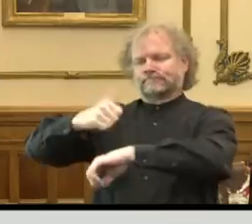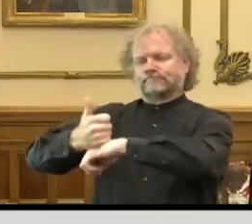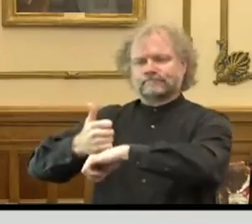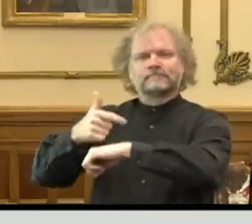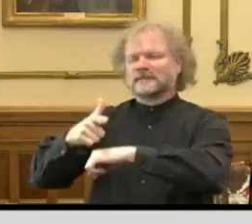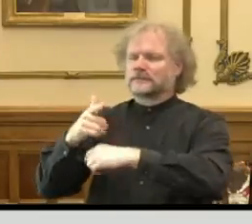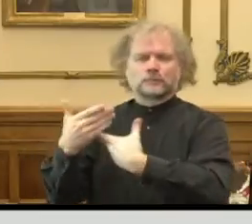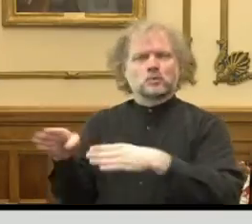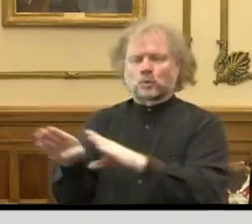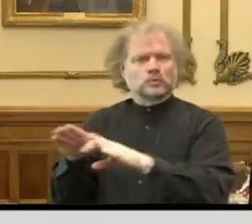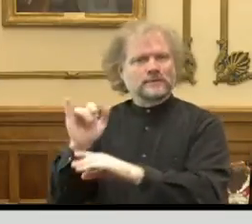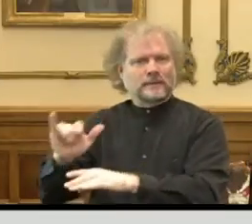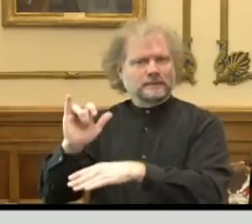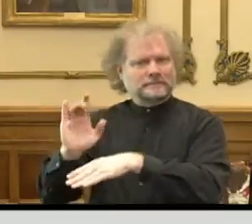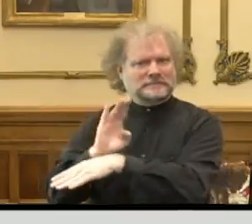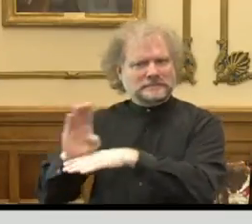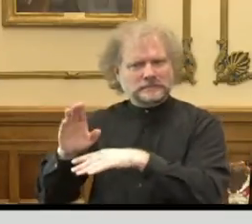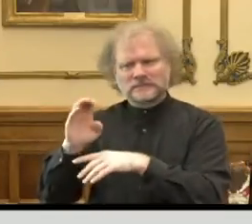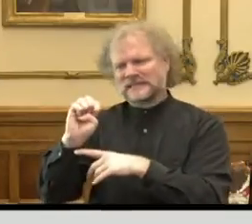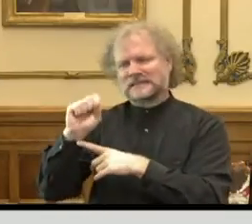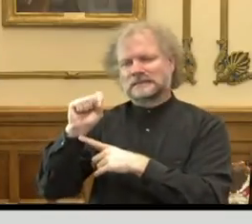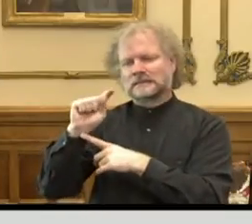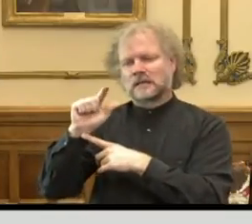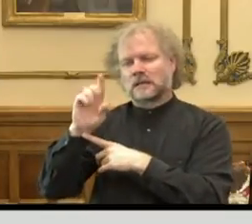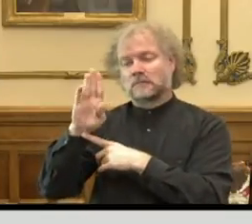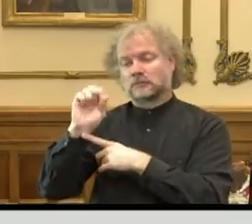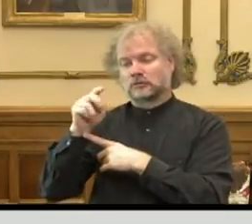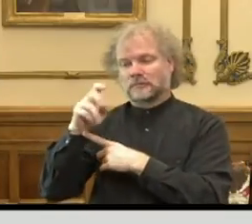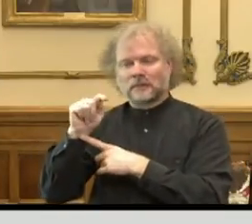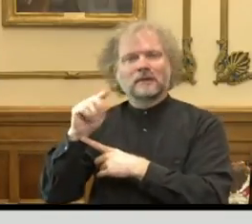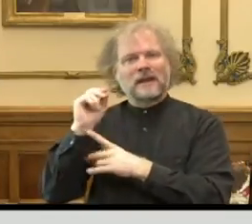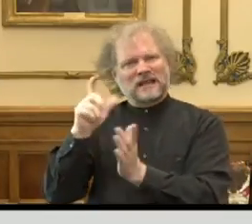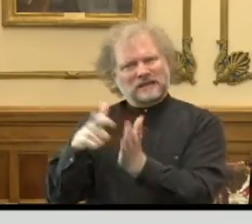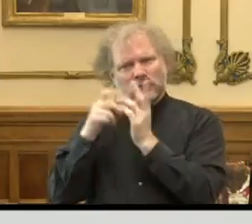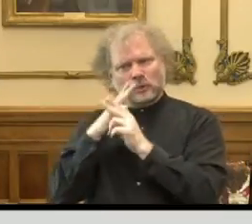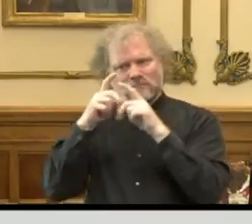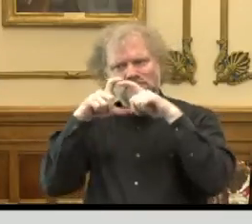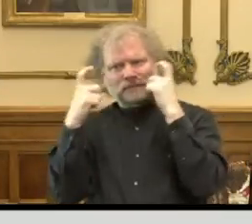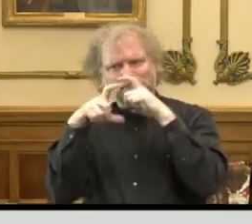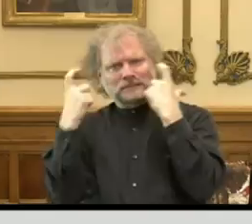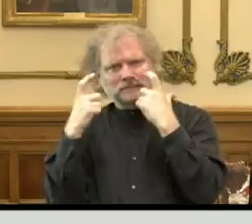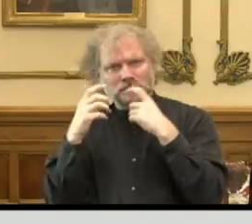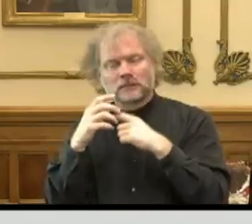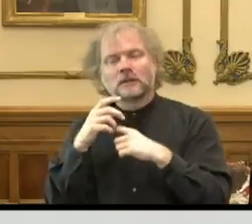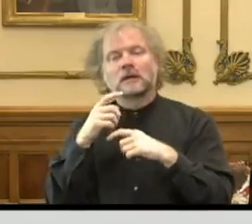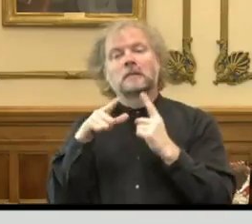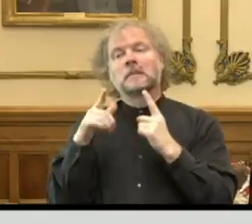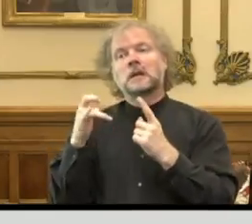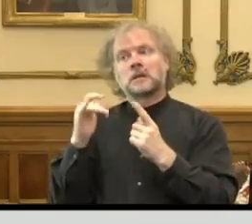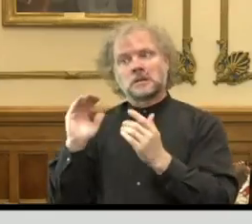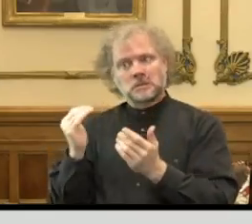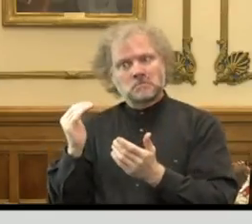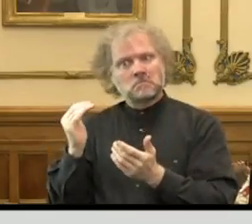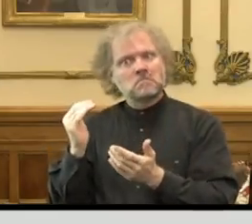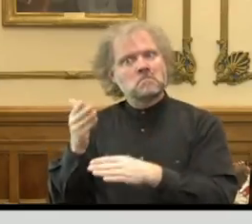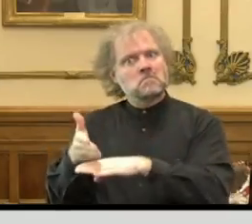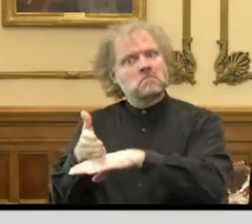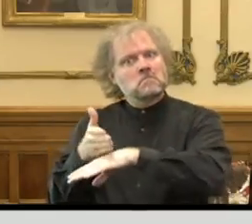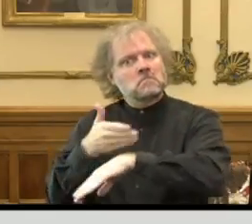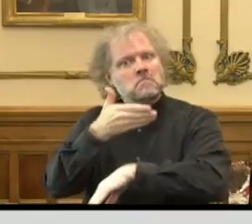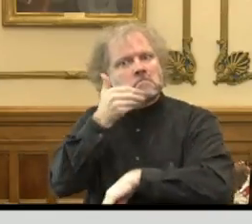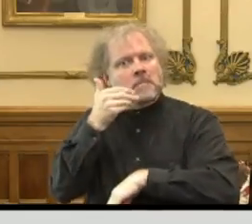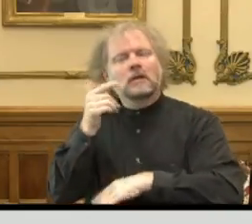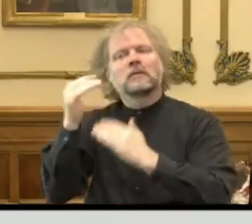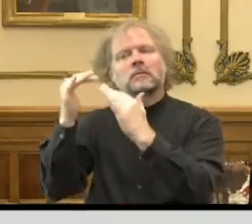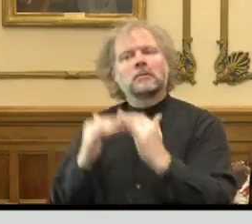to be closed and the need to reaffirm the wearing of masks in their county. But now their situation is improving and they are in